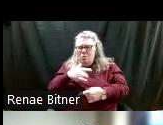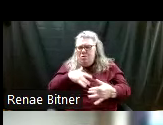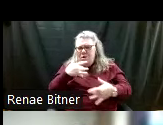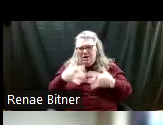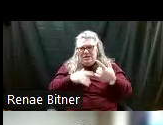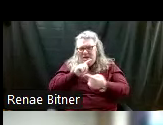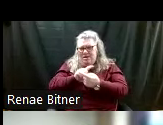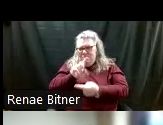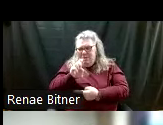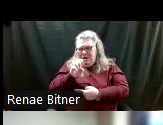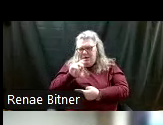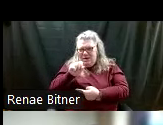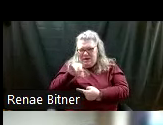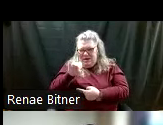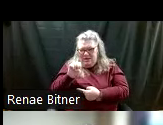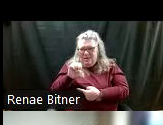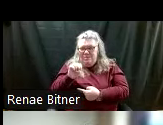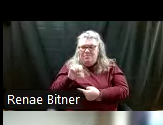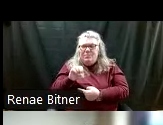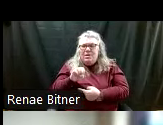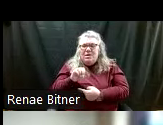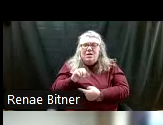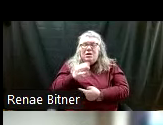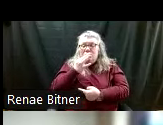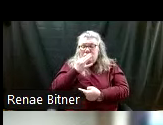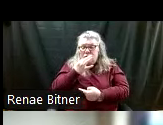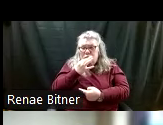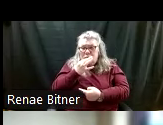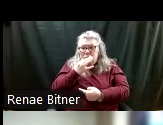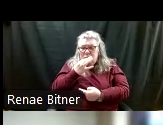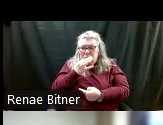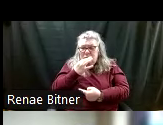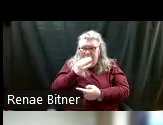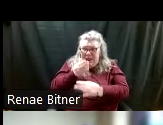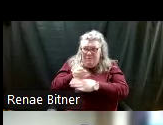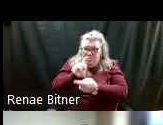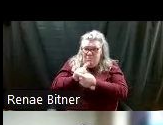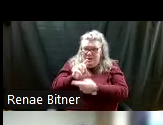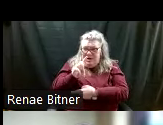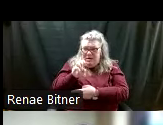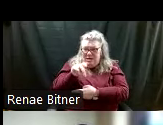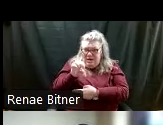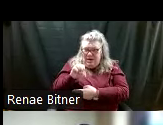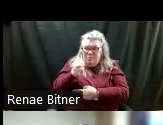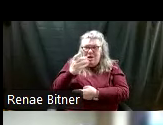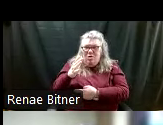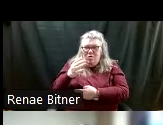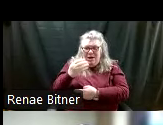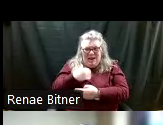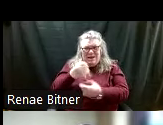Denise. By the pretty soon into meeting Denise, we'd already had, we had